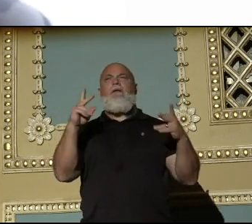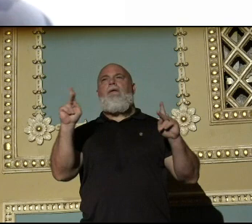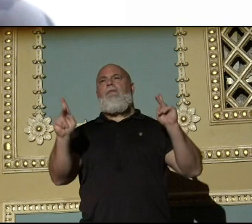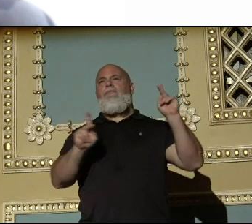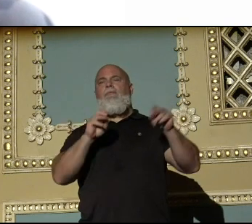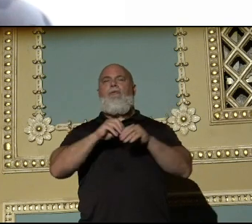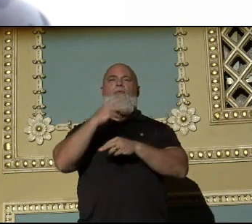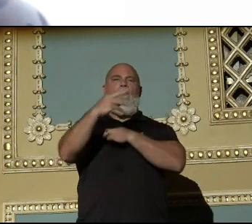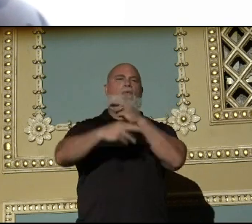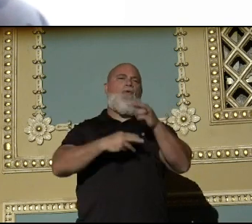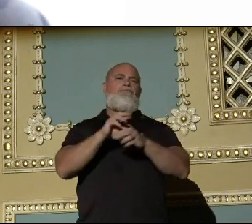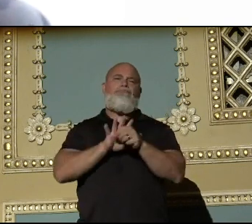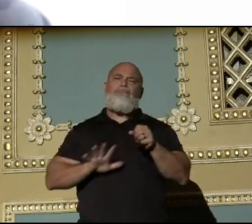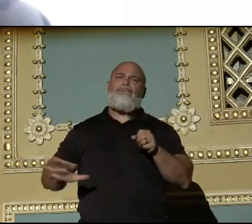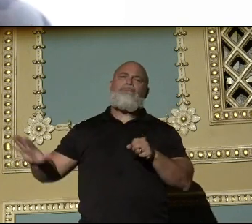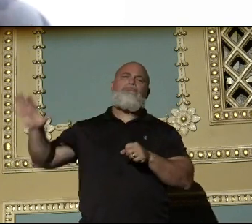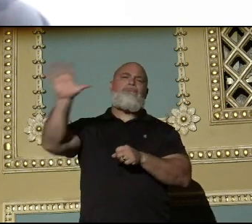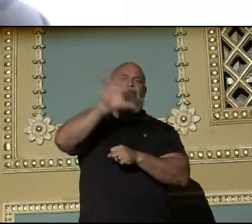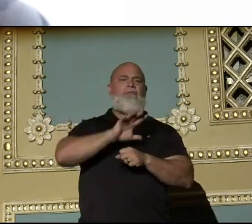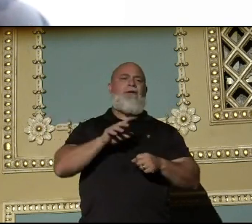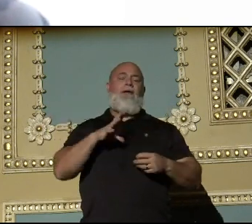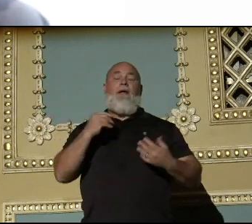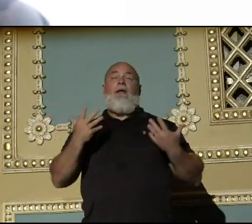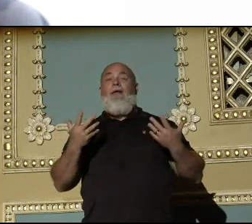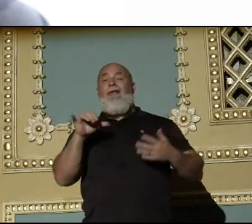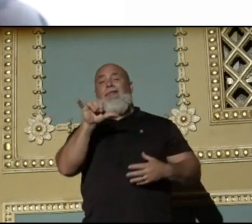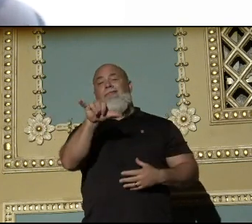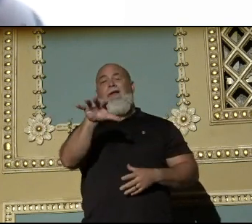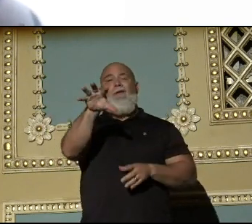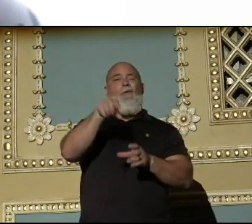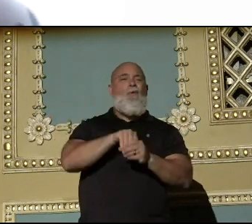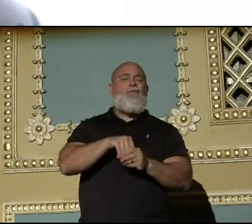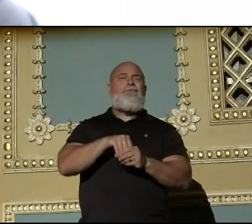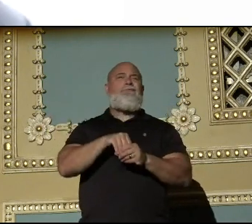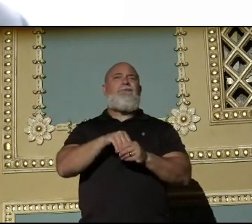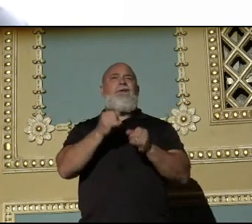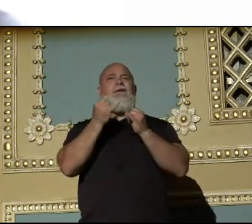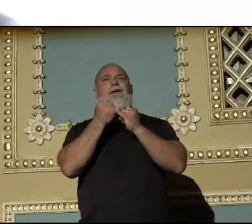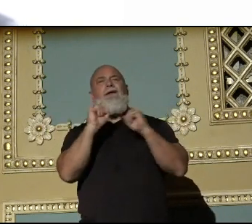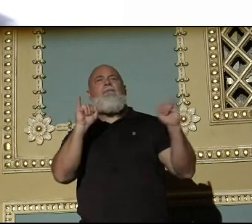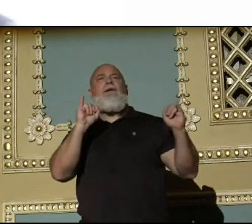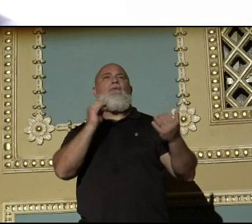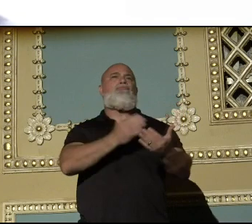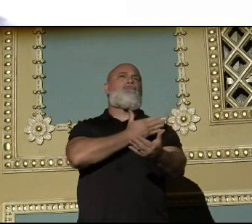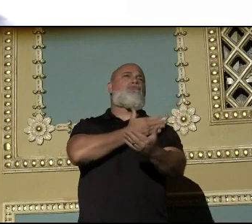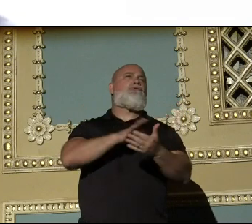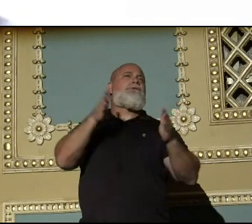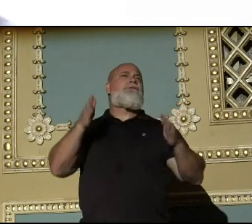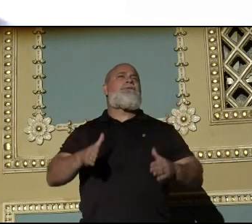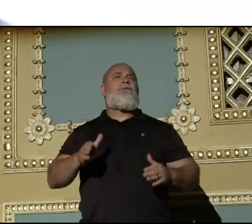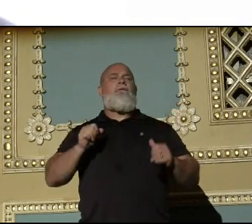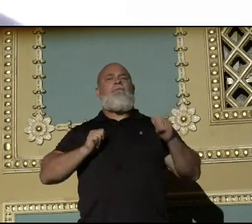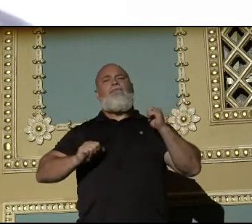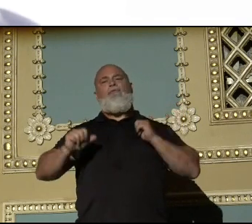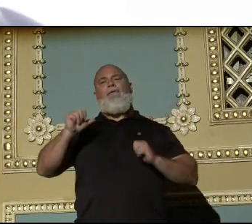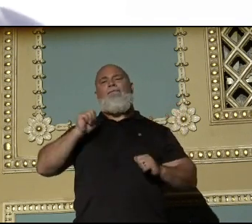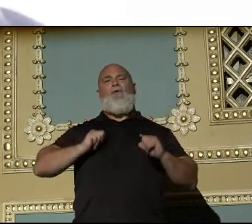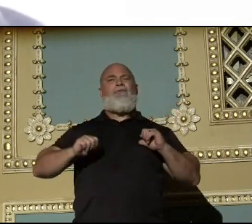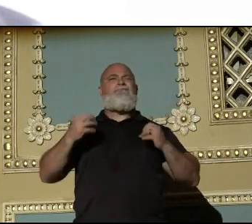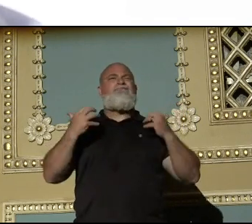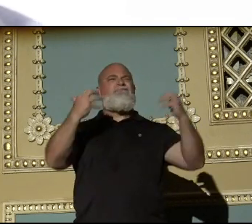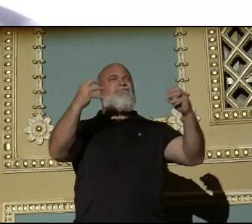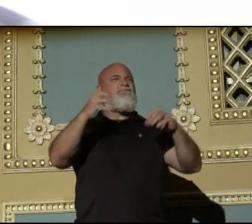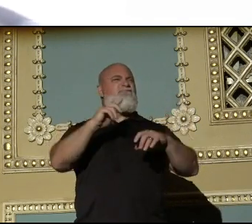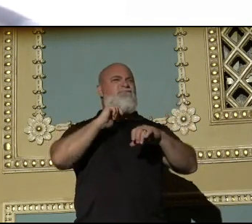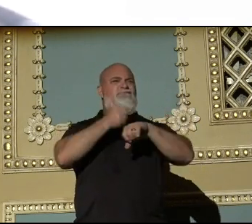world, and that includes independent musicians and performance venues.